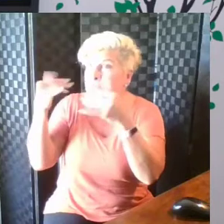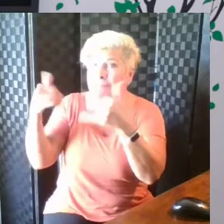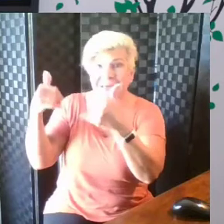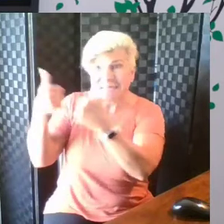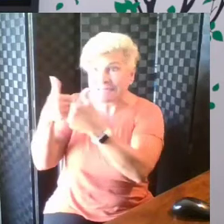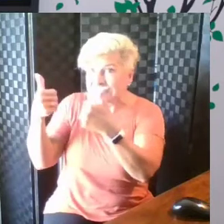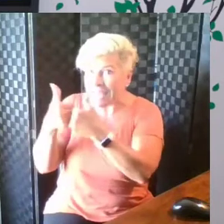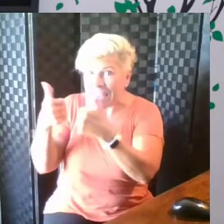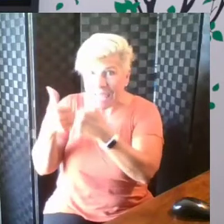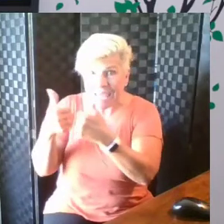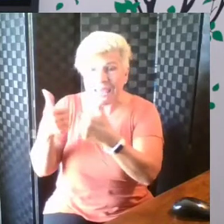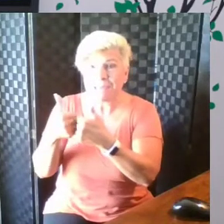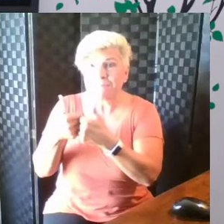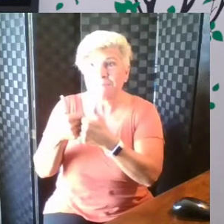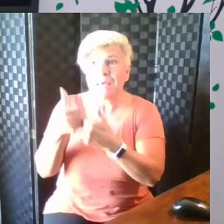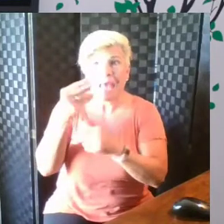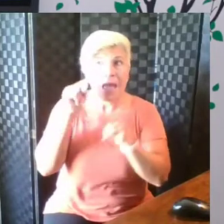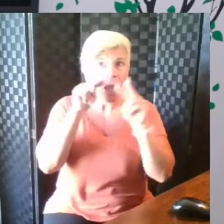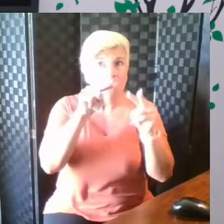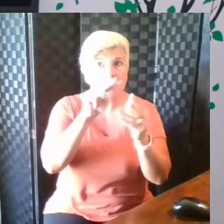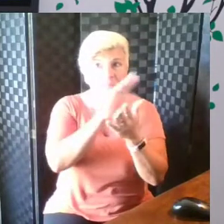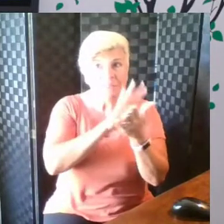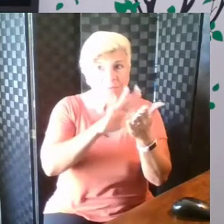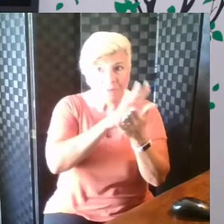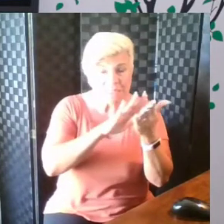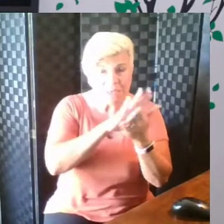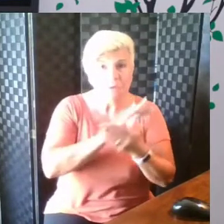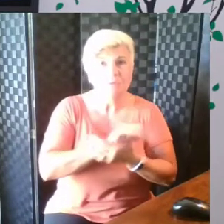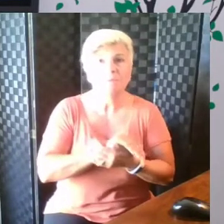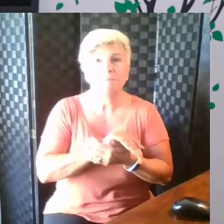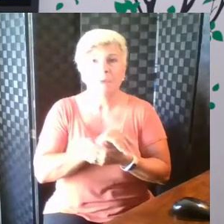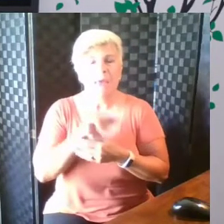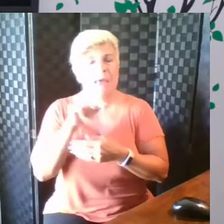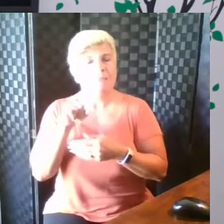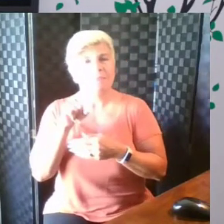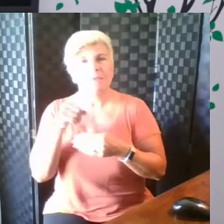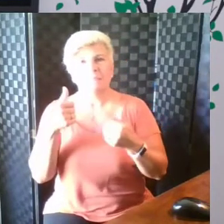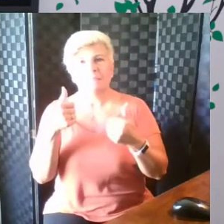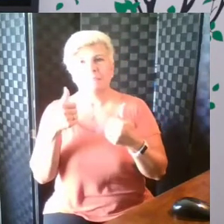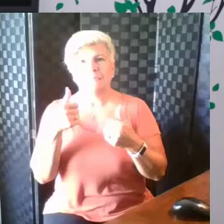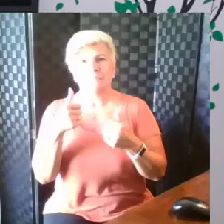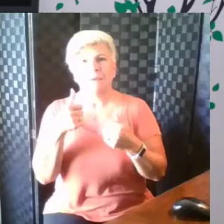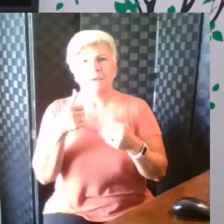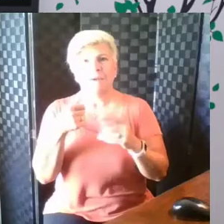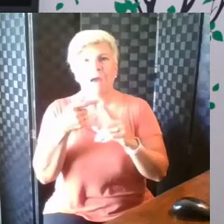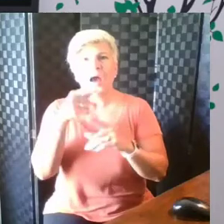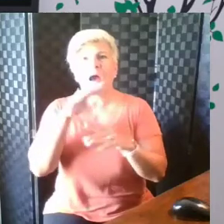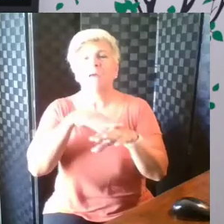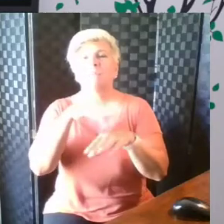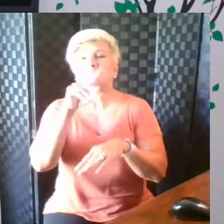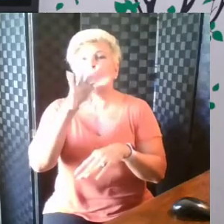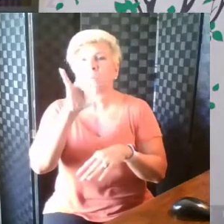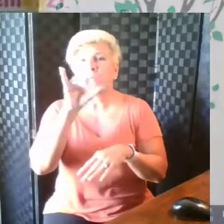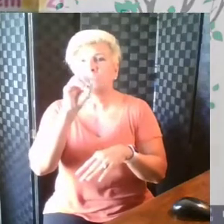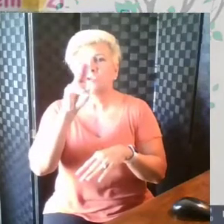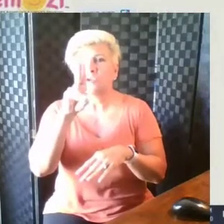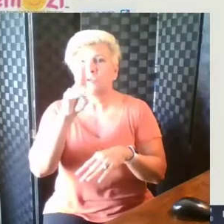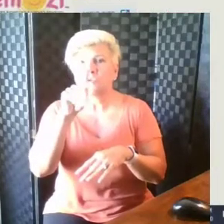games in addition to seeing the videos. But this video today is from their YouTube channel, and I love the different videos that they have on there. So let's check this out.